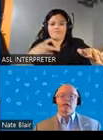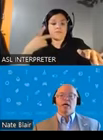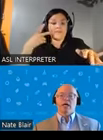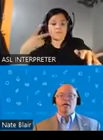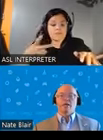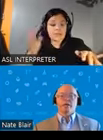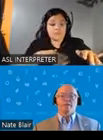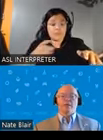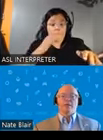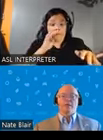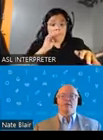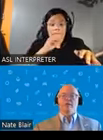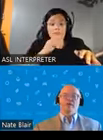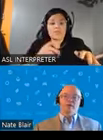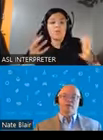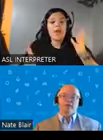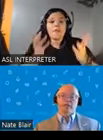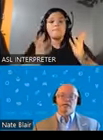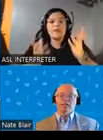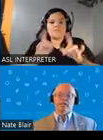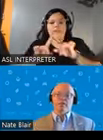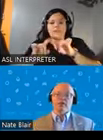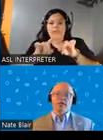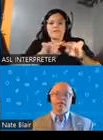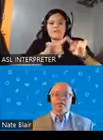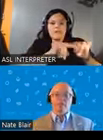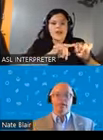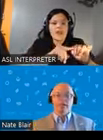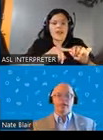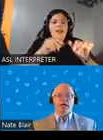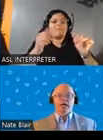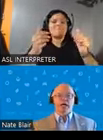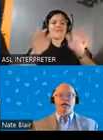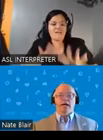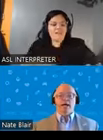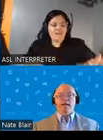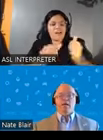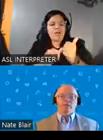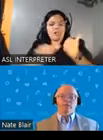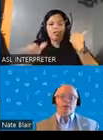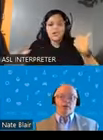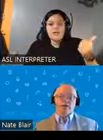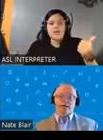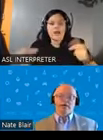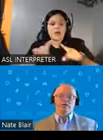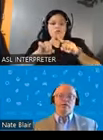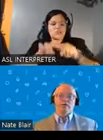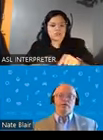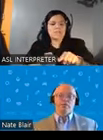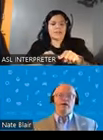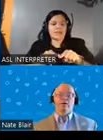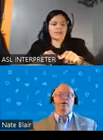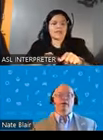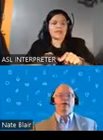locations that were maybe difficult to reconnect to the grid after Maria, and low and moderate income households